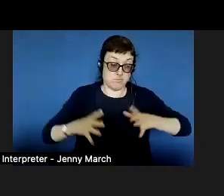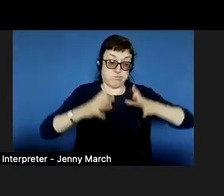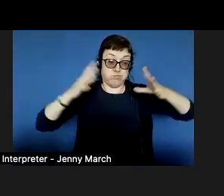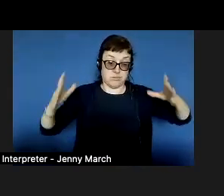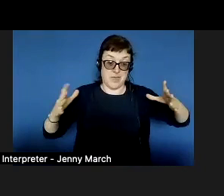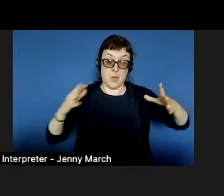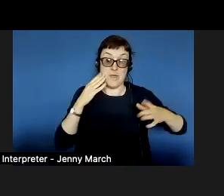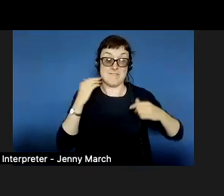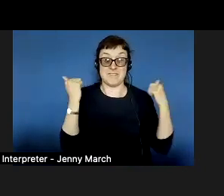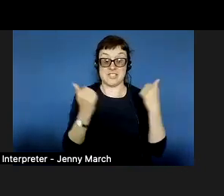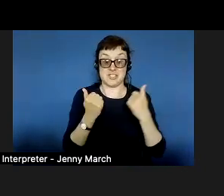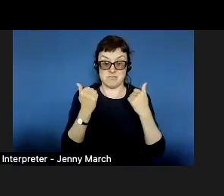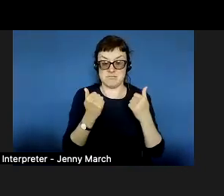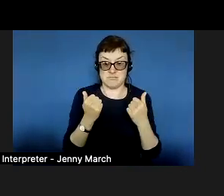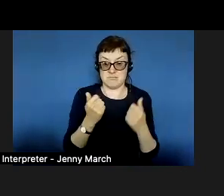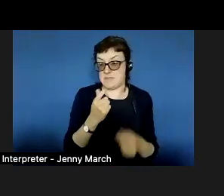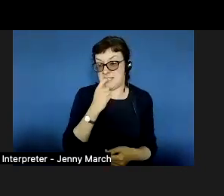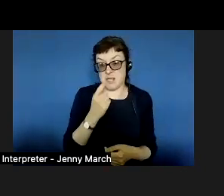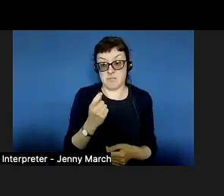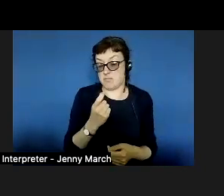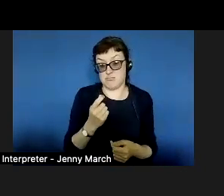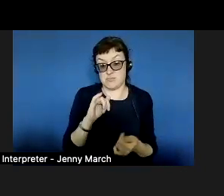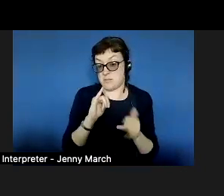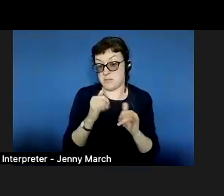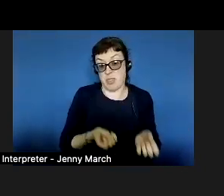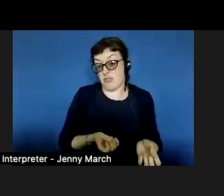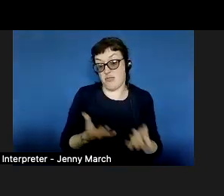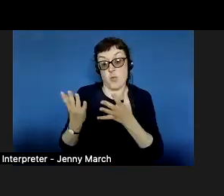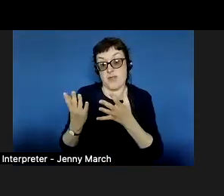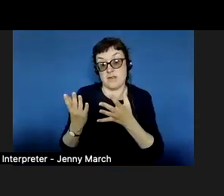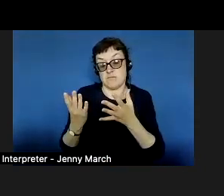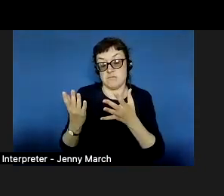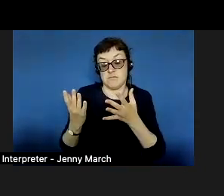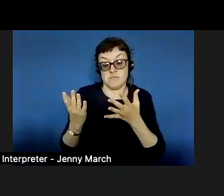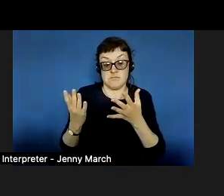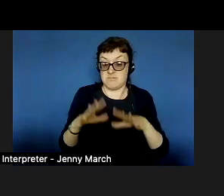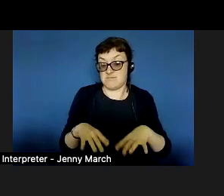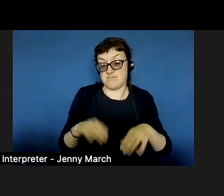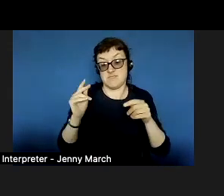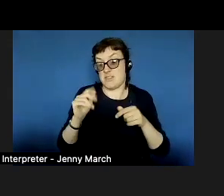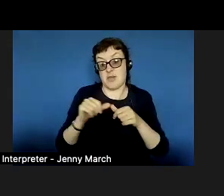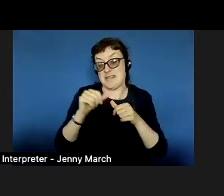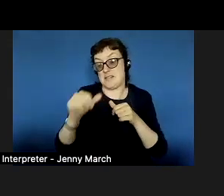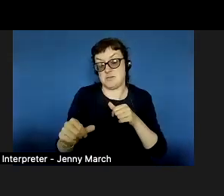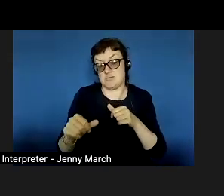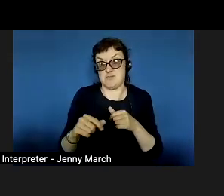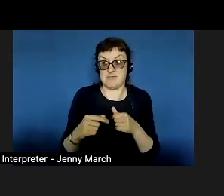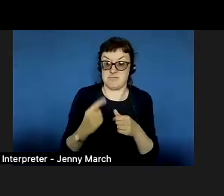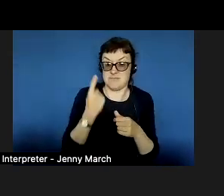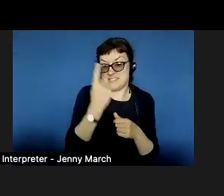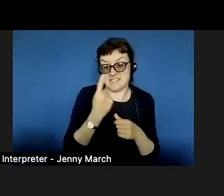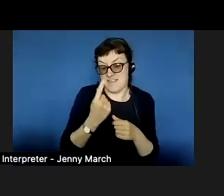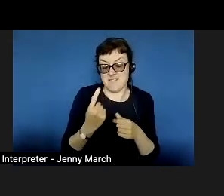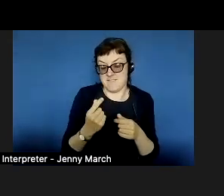was done, he often just discarded the work and moved on to his next project. So he was really focused on